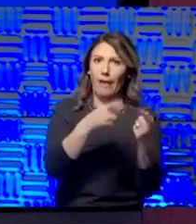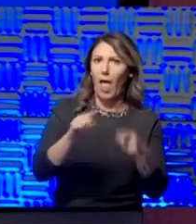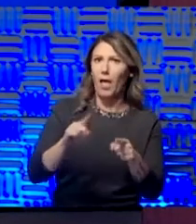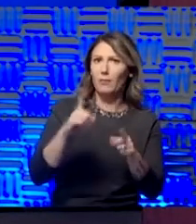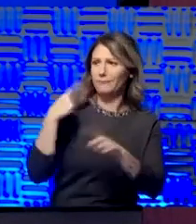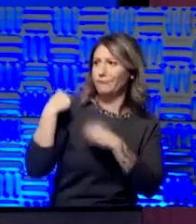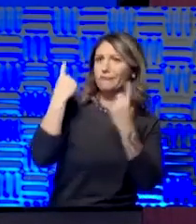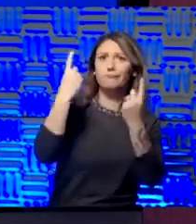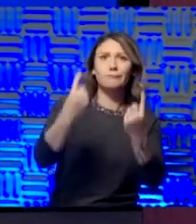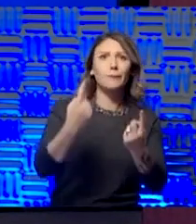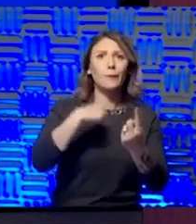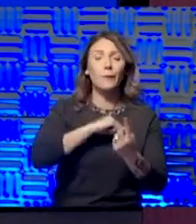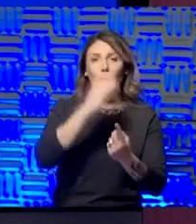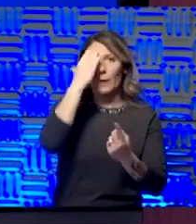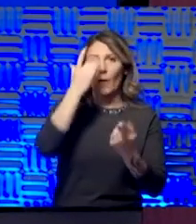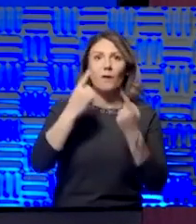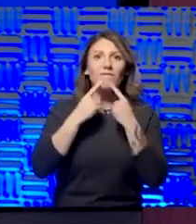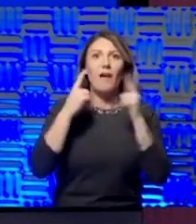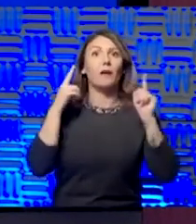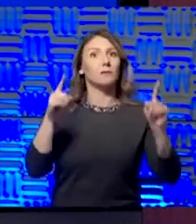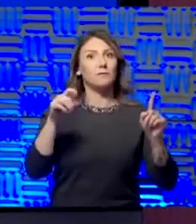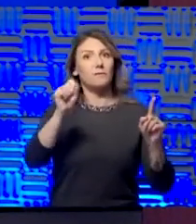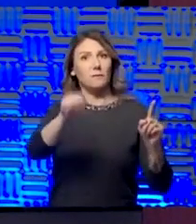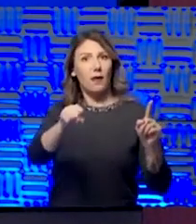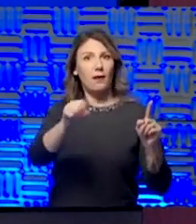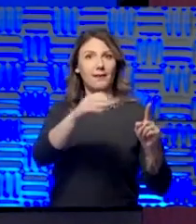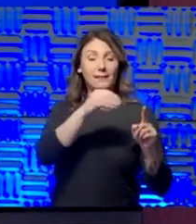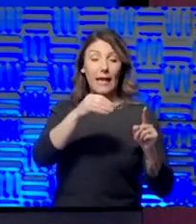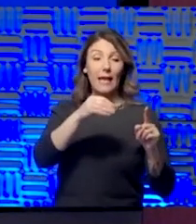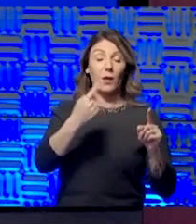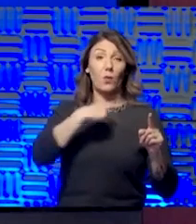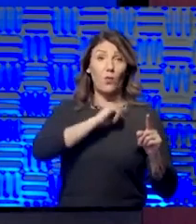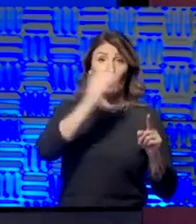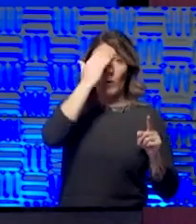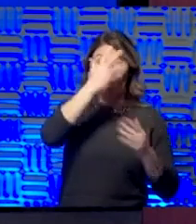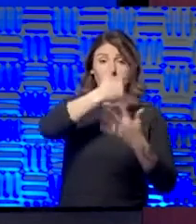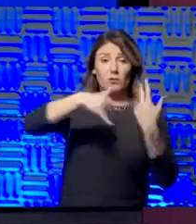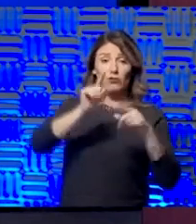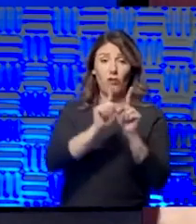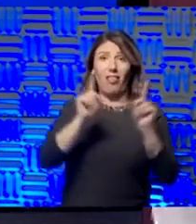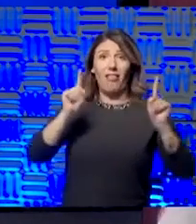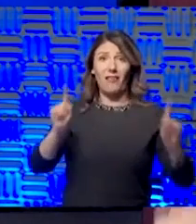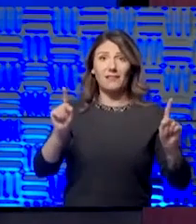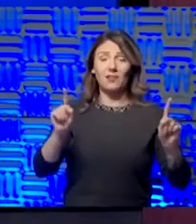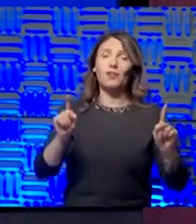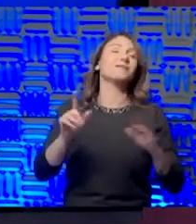how effective it is. We've known how effective social isolation,